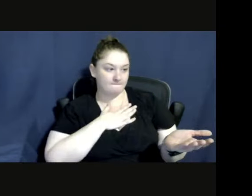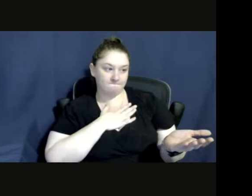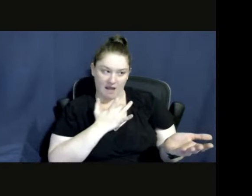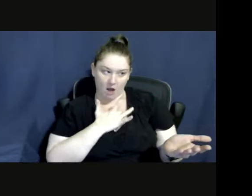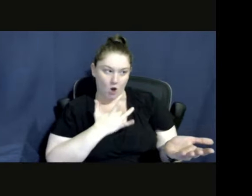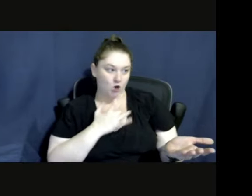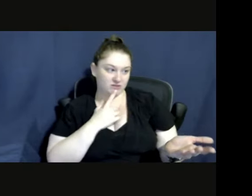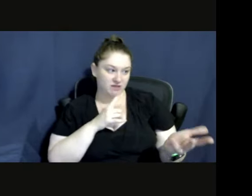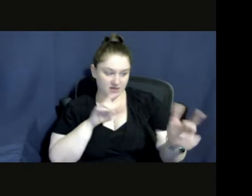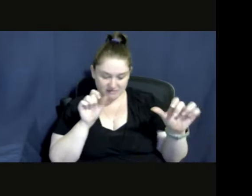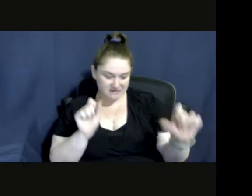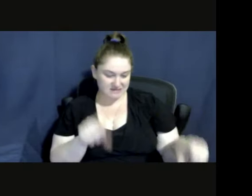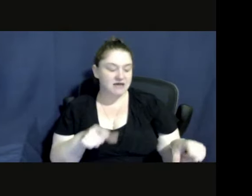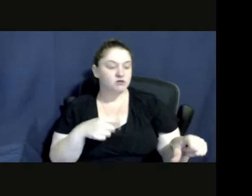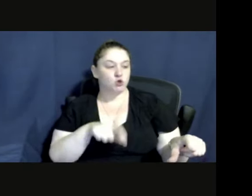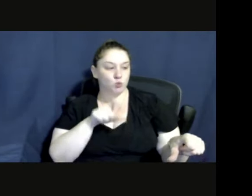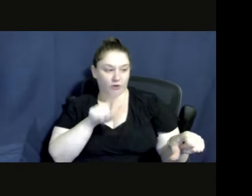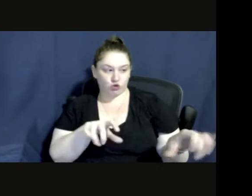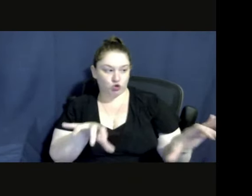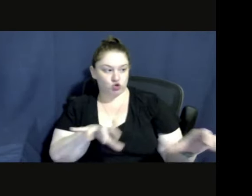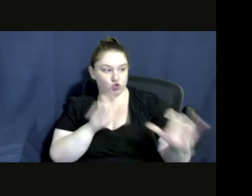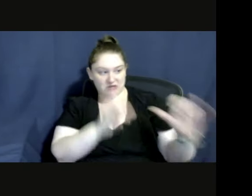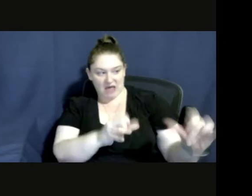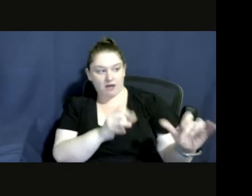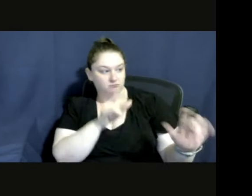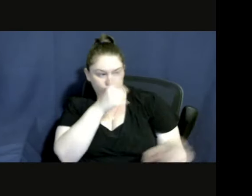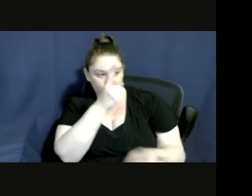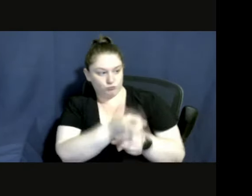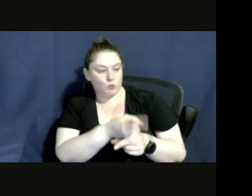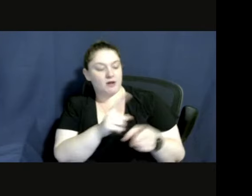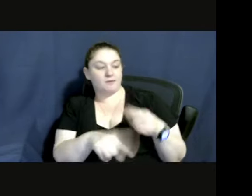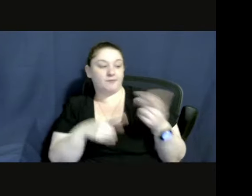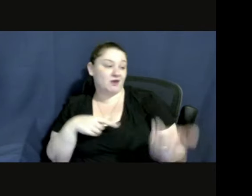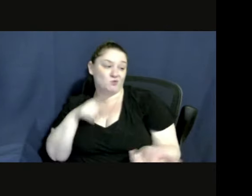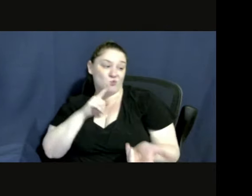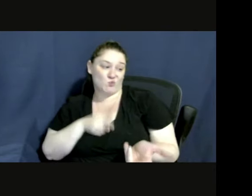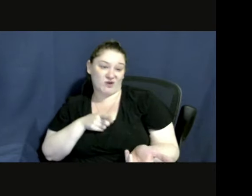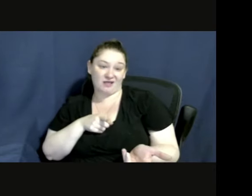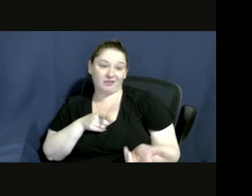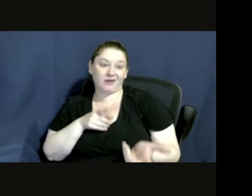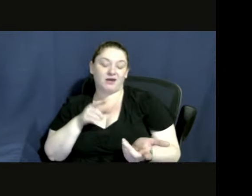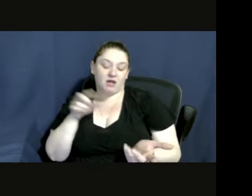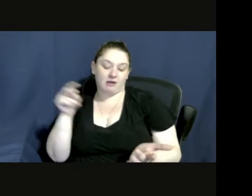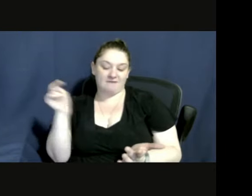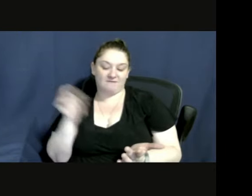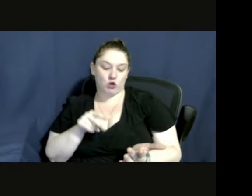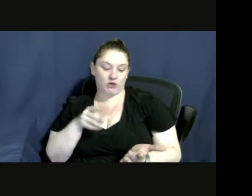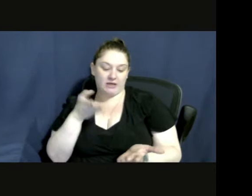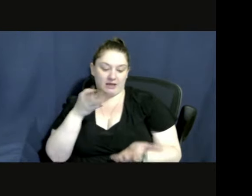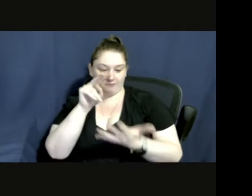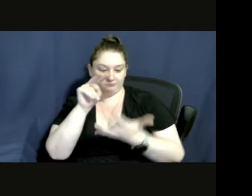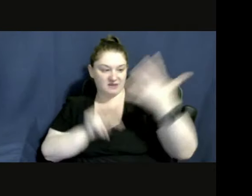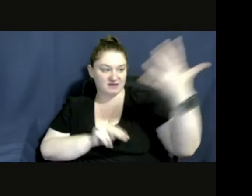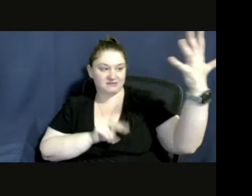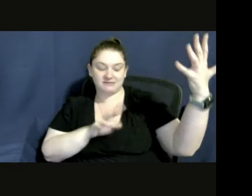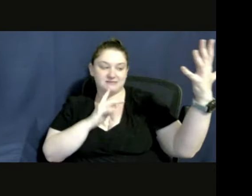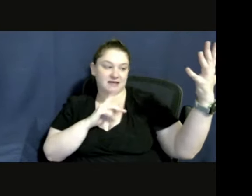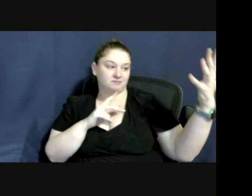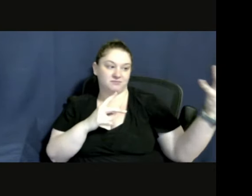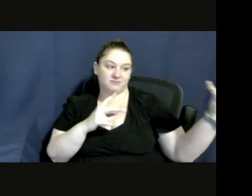says, yeah, we should do that. But the reality of, you know, looking at this says there's no way to do